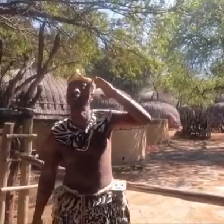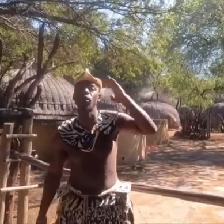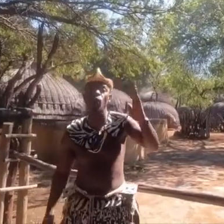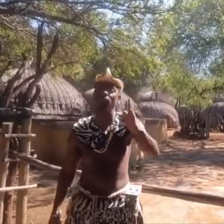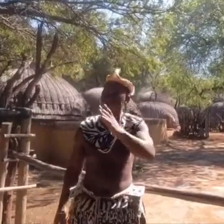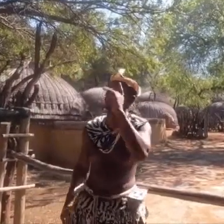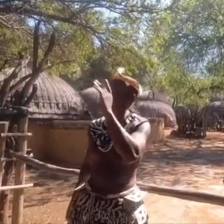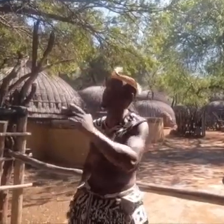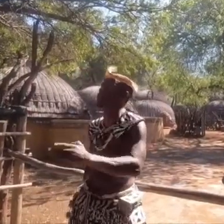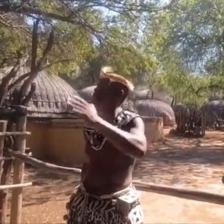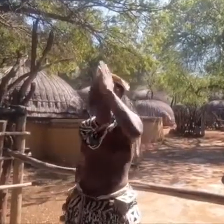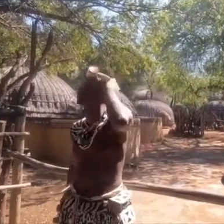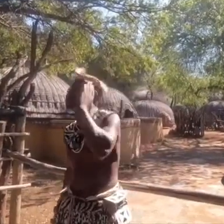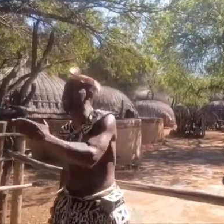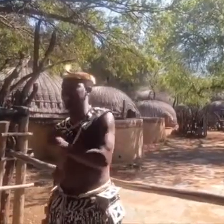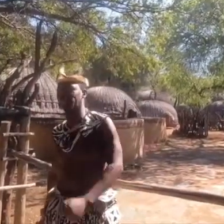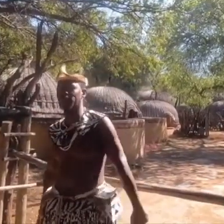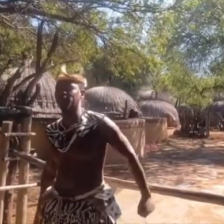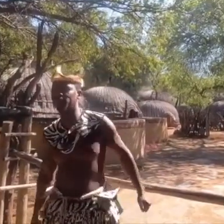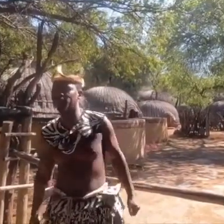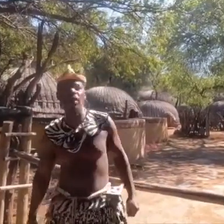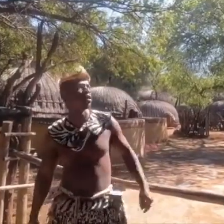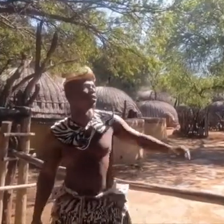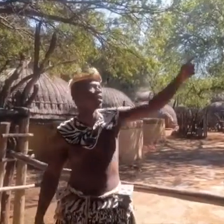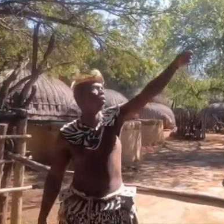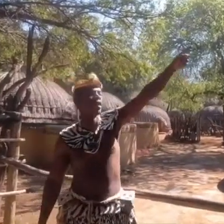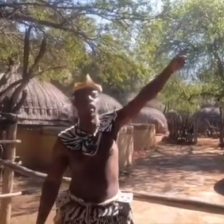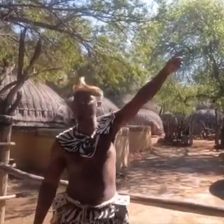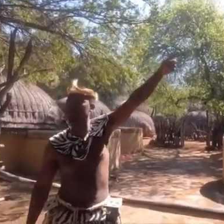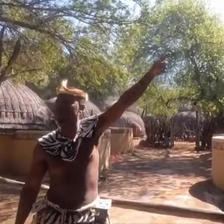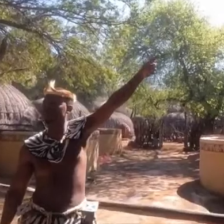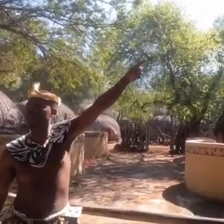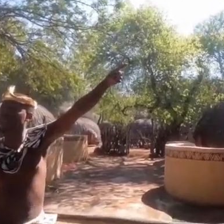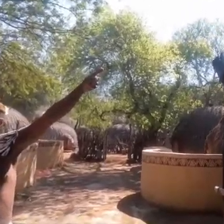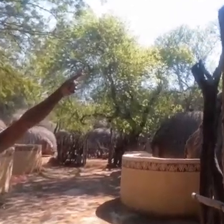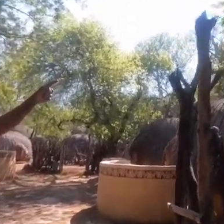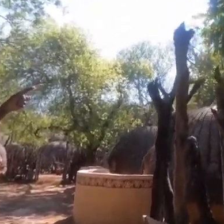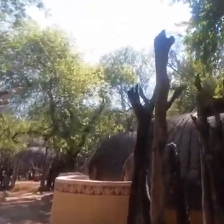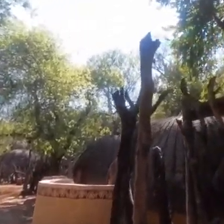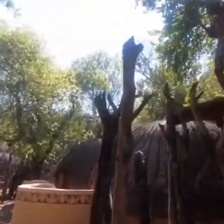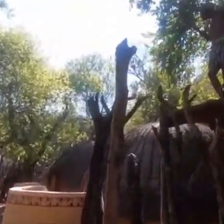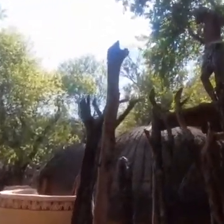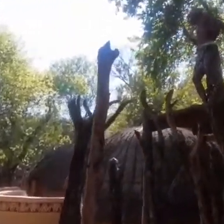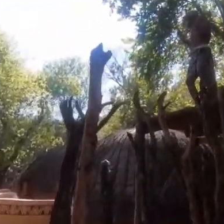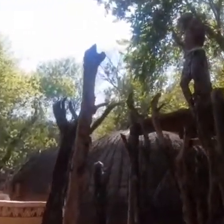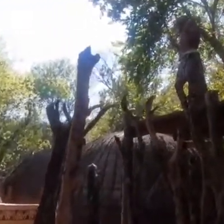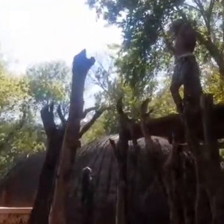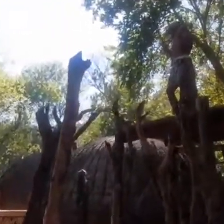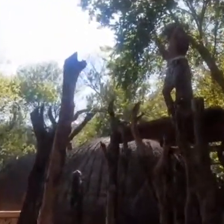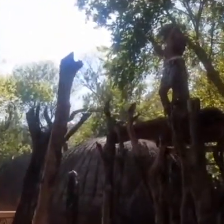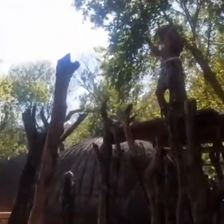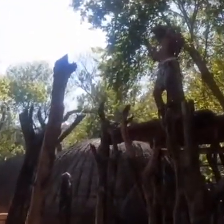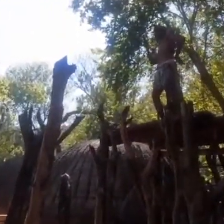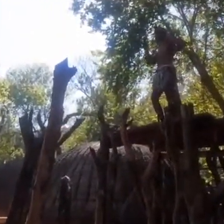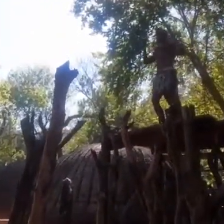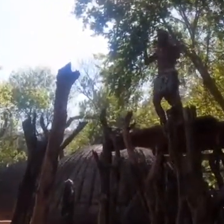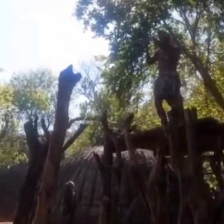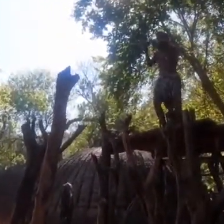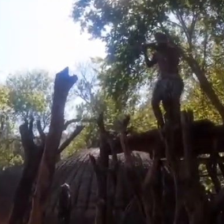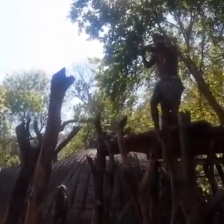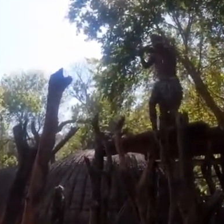you let them know that you are coming with peace. You see the warrior up there? He's a security guard. Our